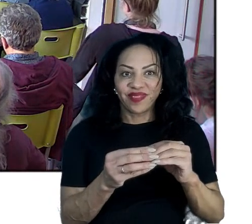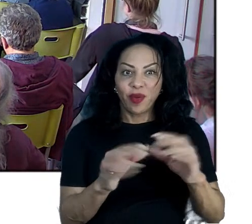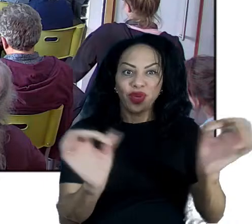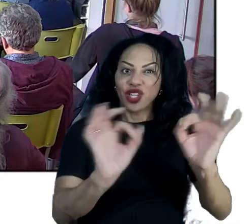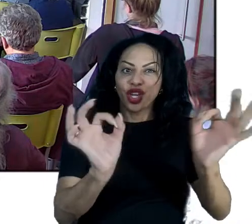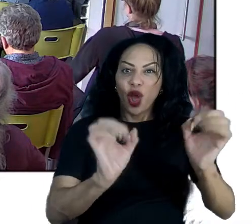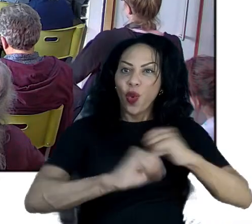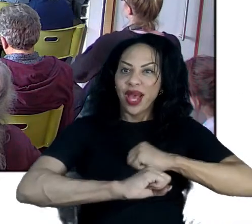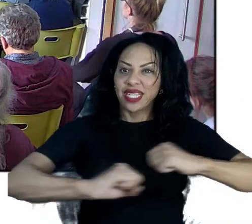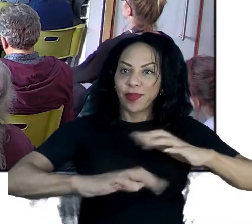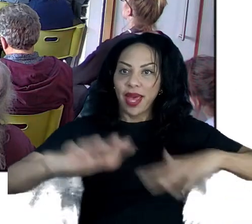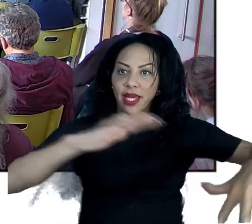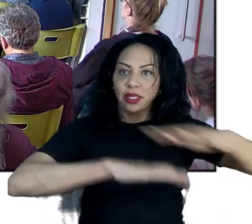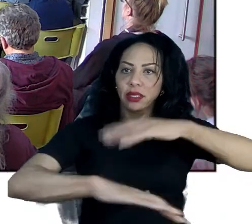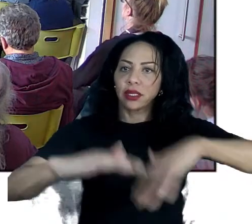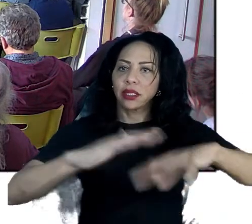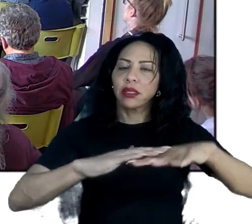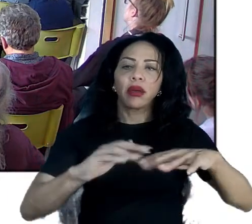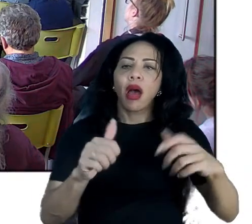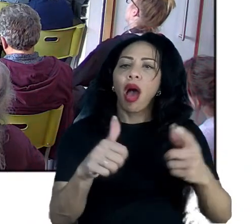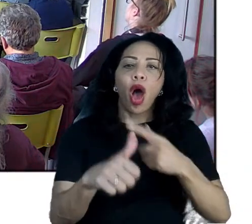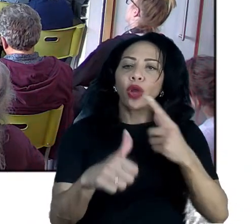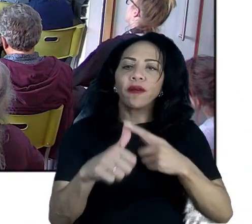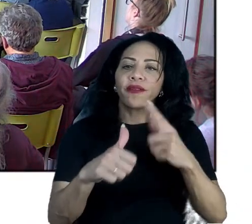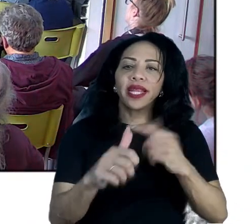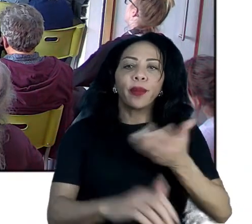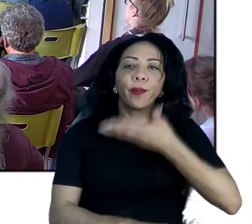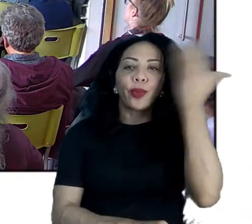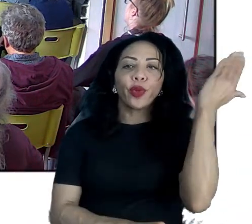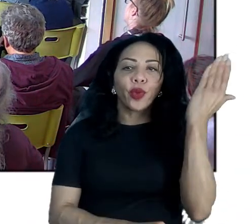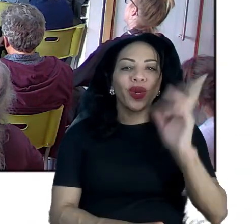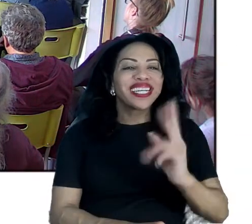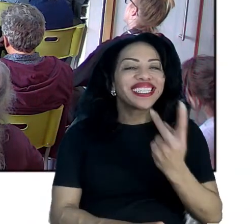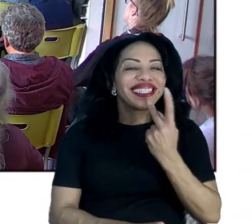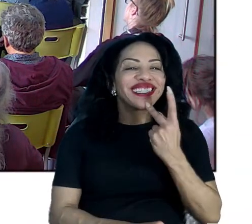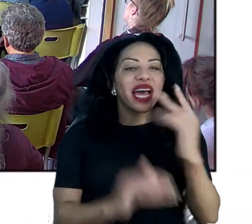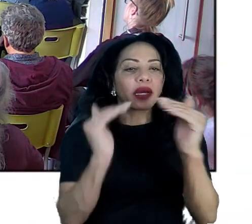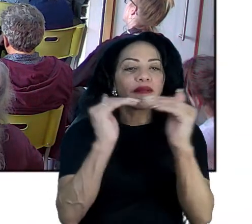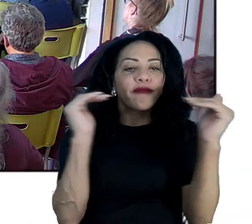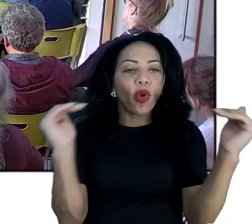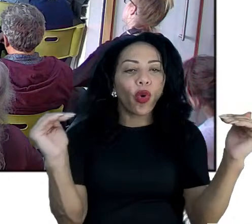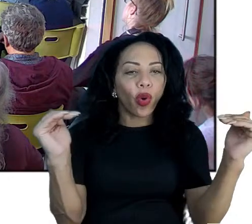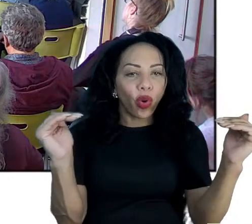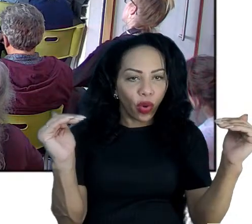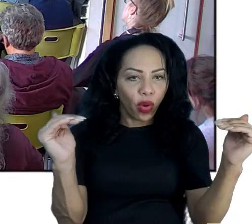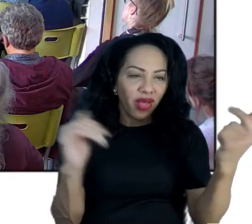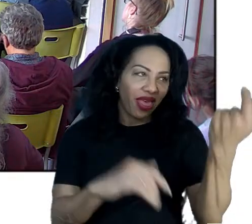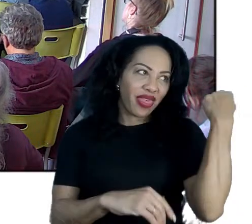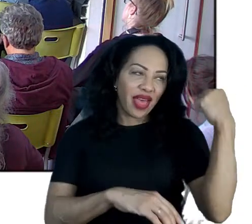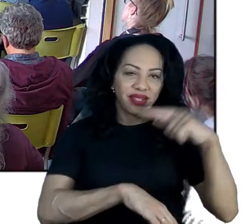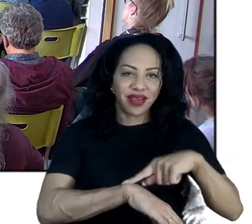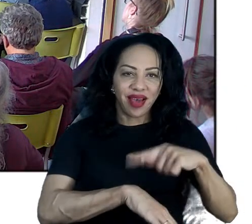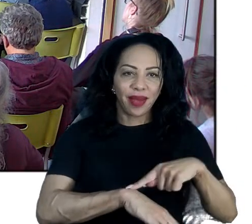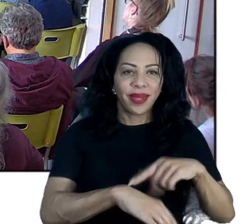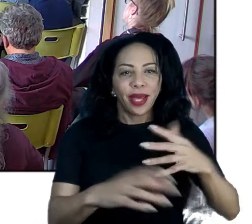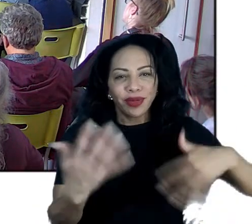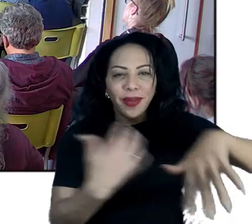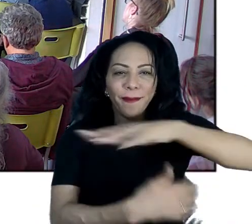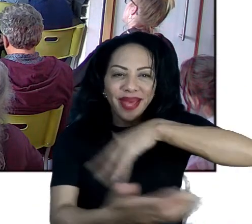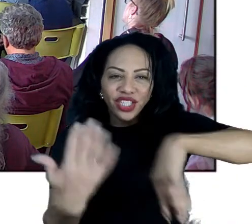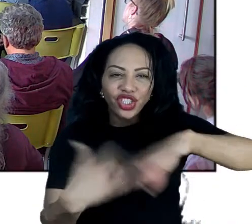a second floor, and it was a mishmash of tech from the early